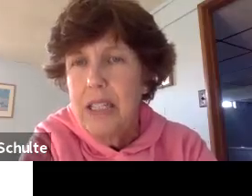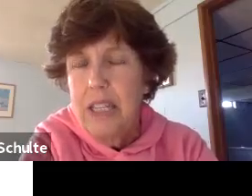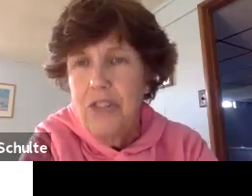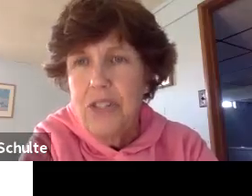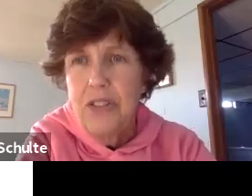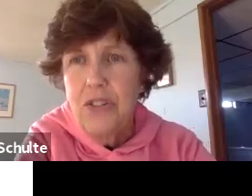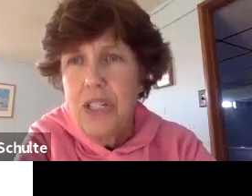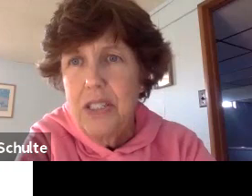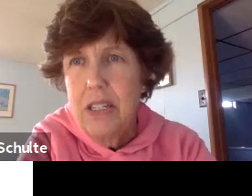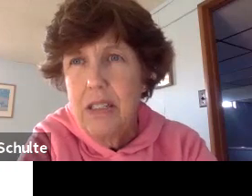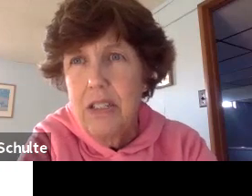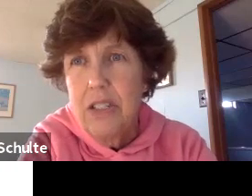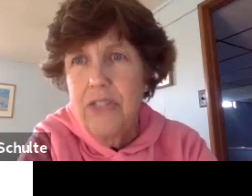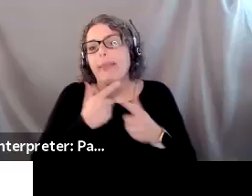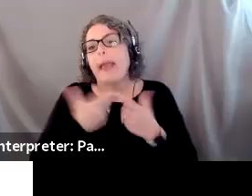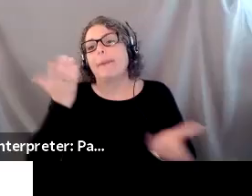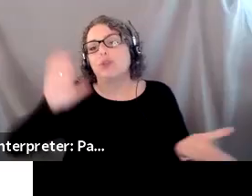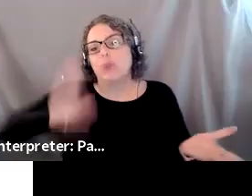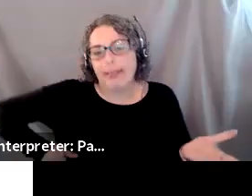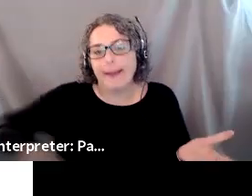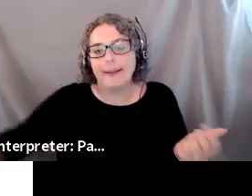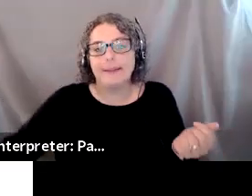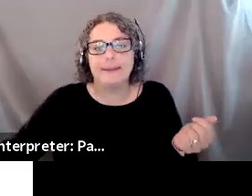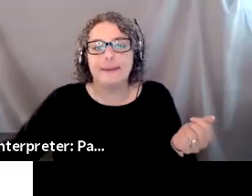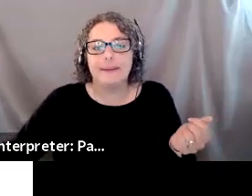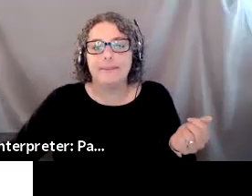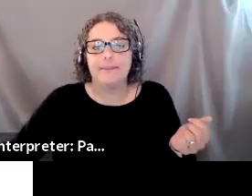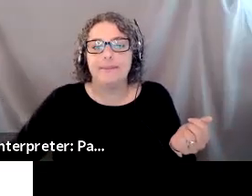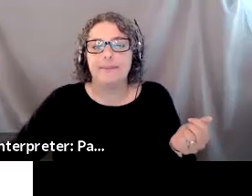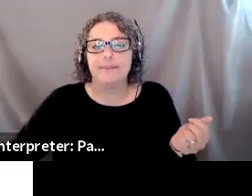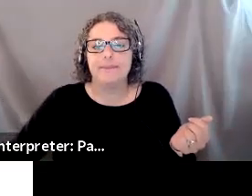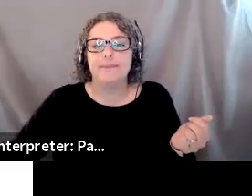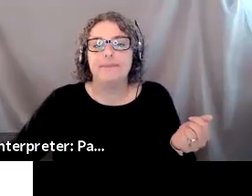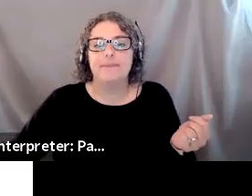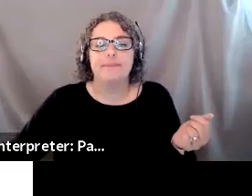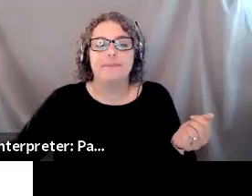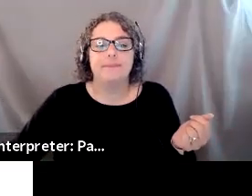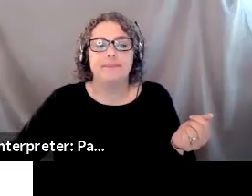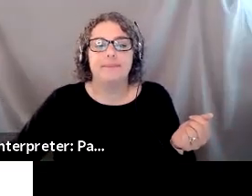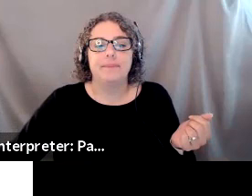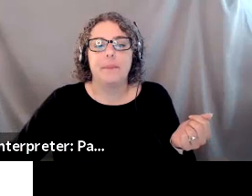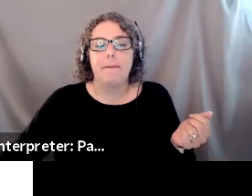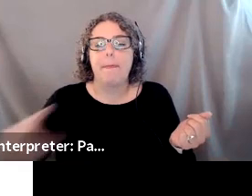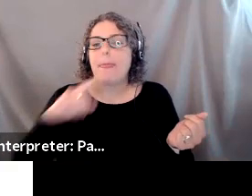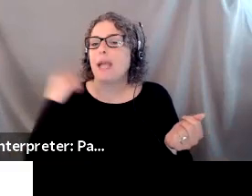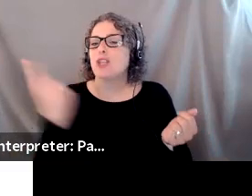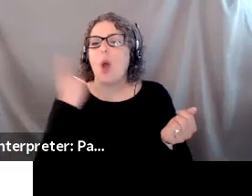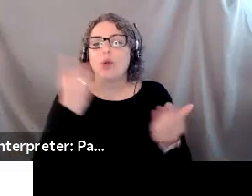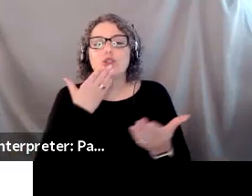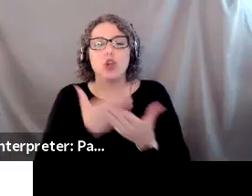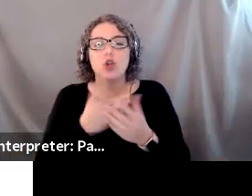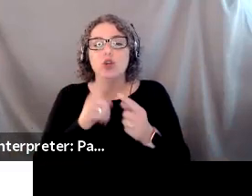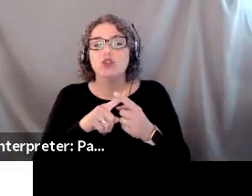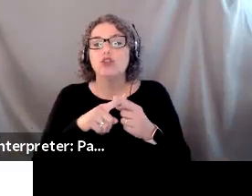different dangers in the streets, such as flooding or trees that are down. It's always good to fill your car as